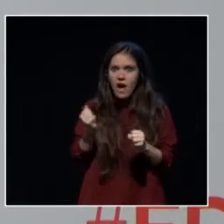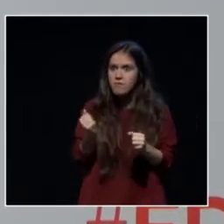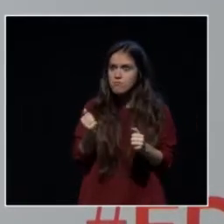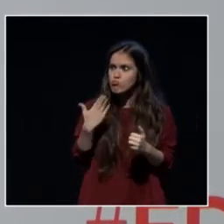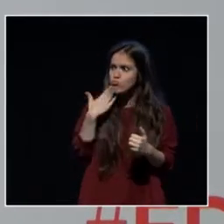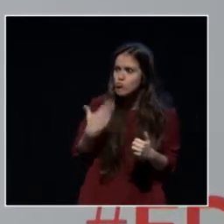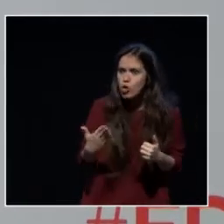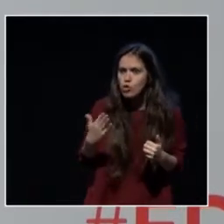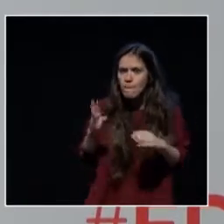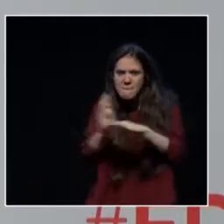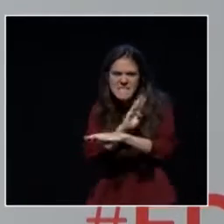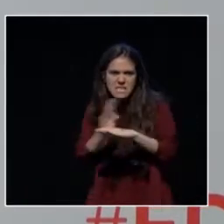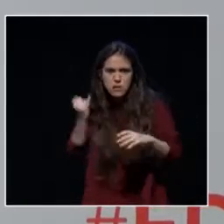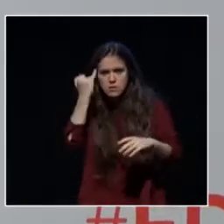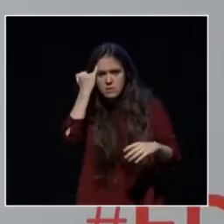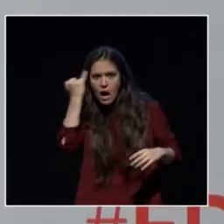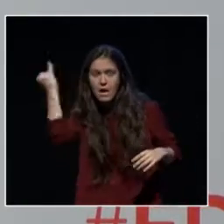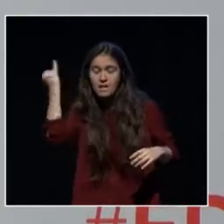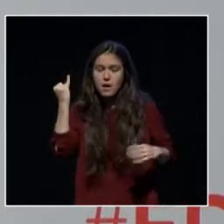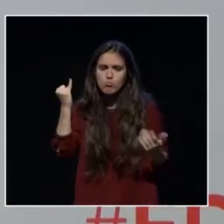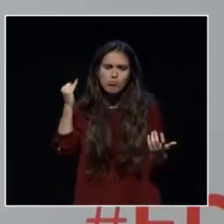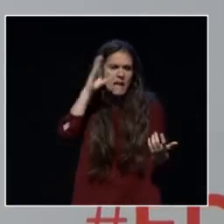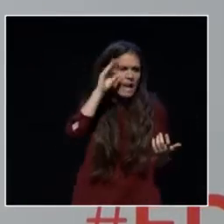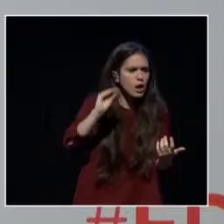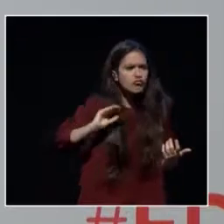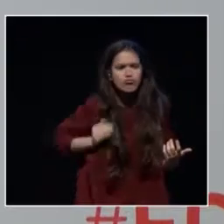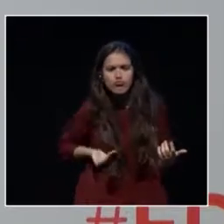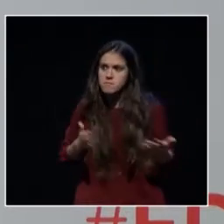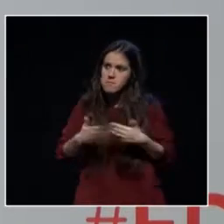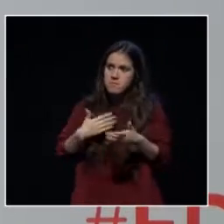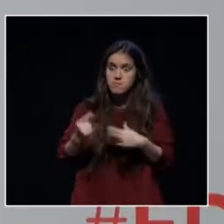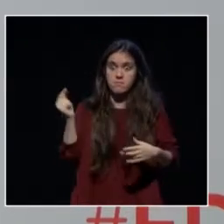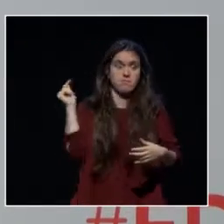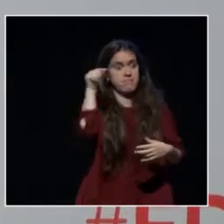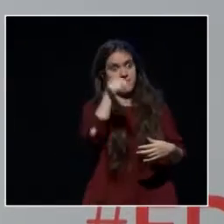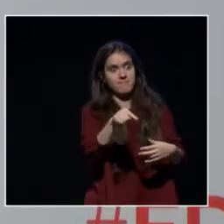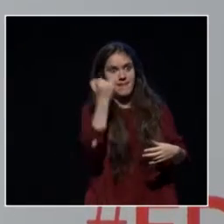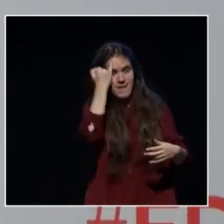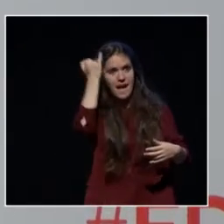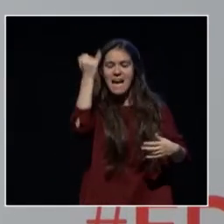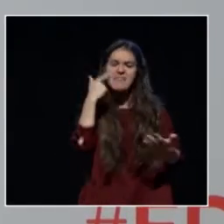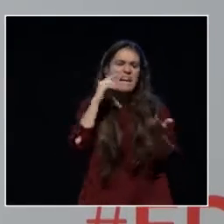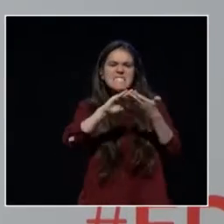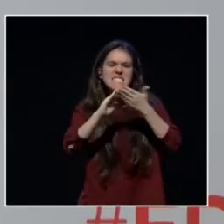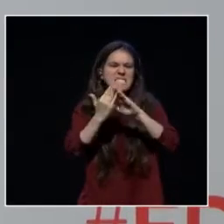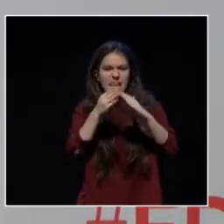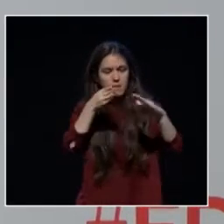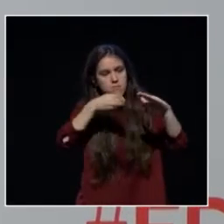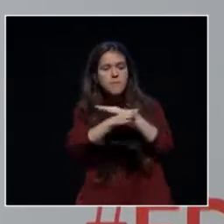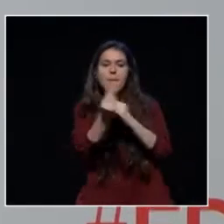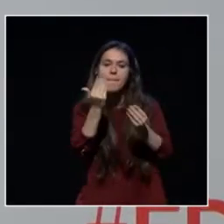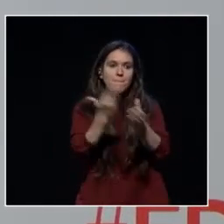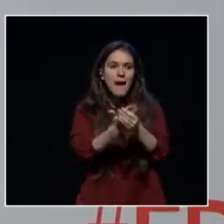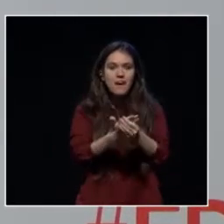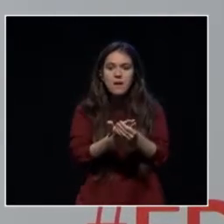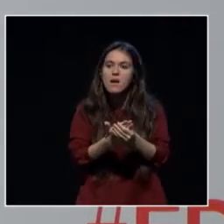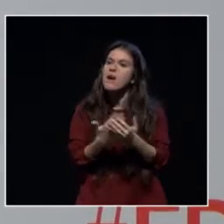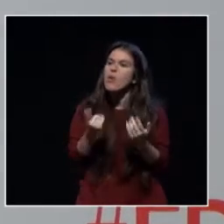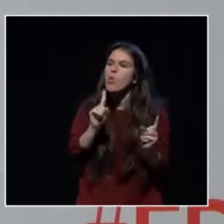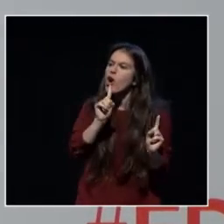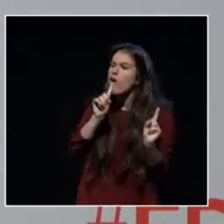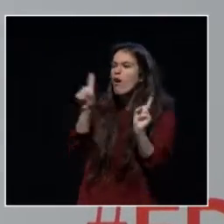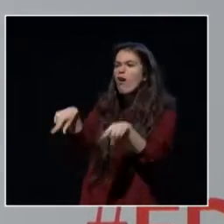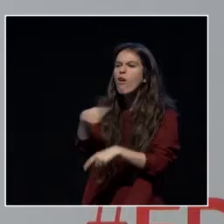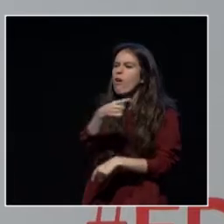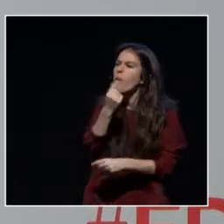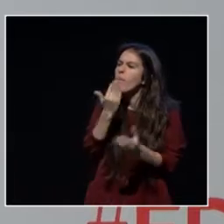business idea. He or she comes with the business idea, goes to a bank right in the city. Guess what will be the response from the